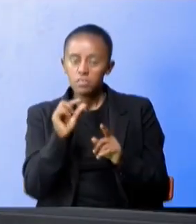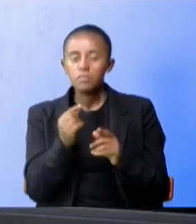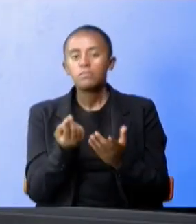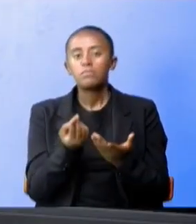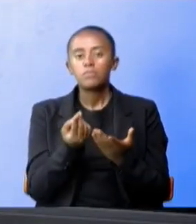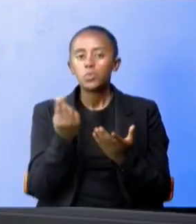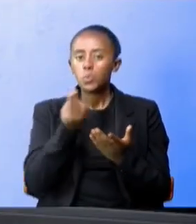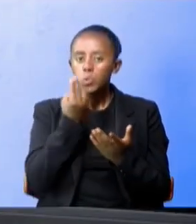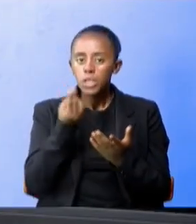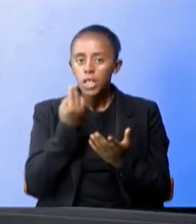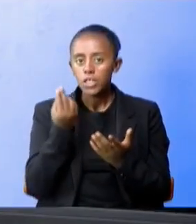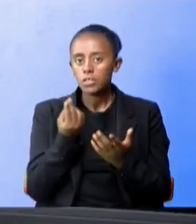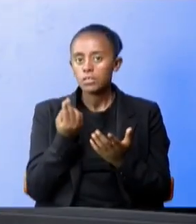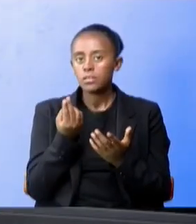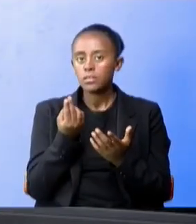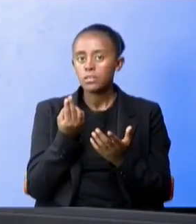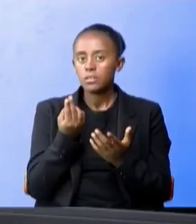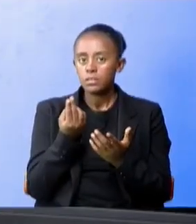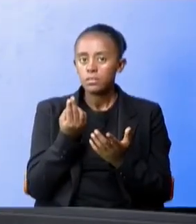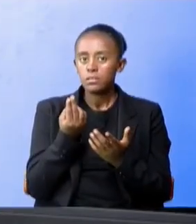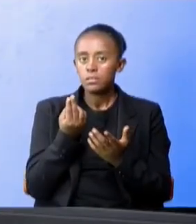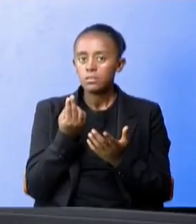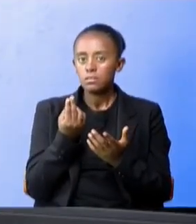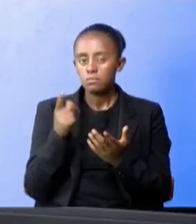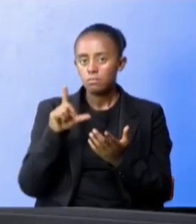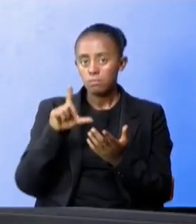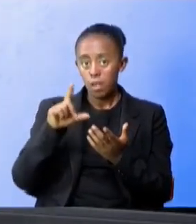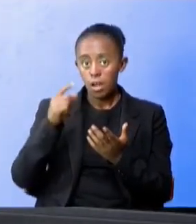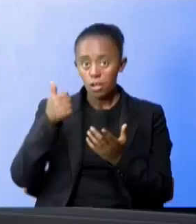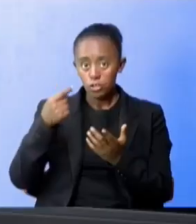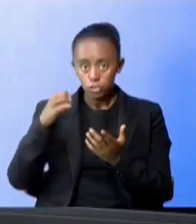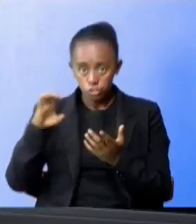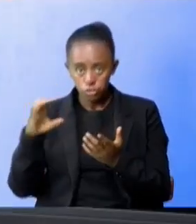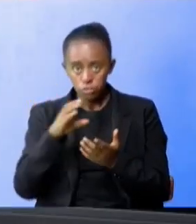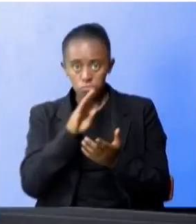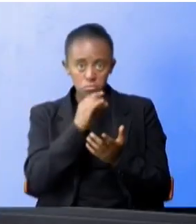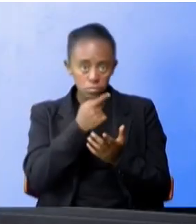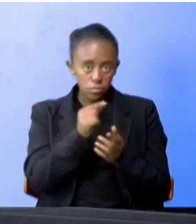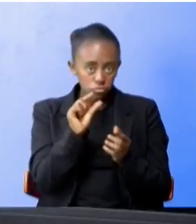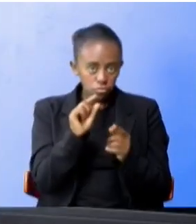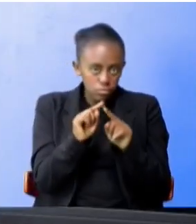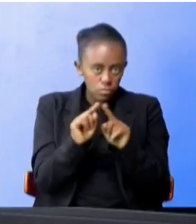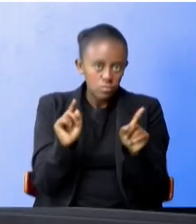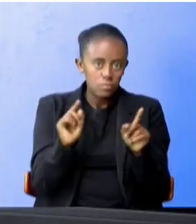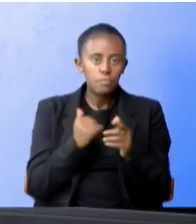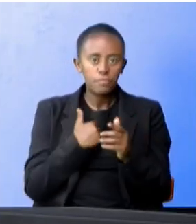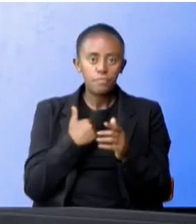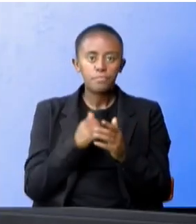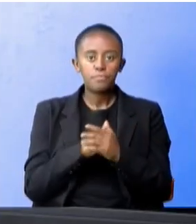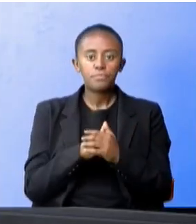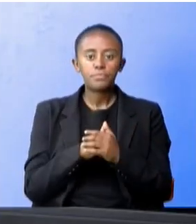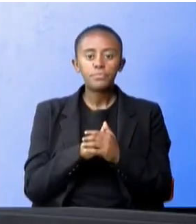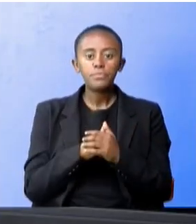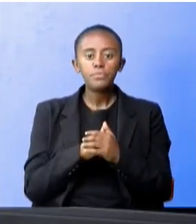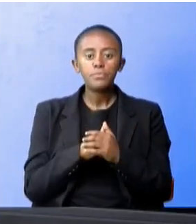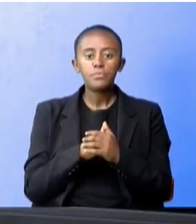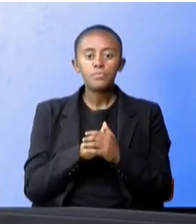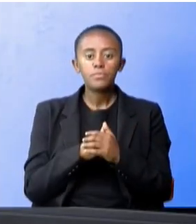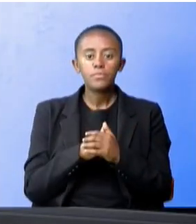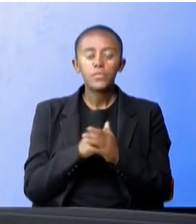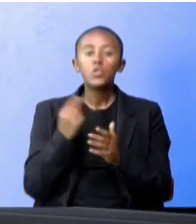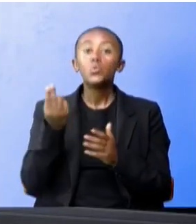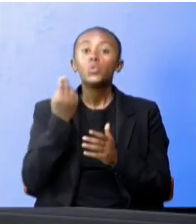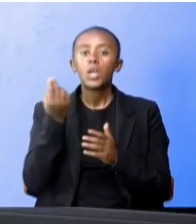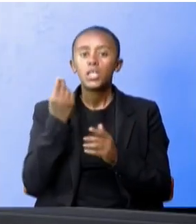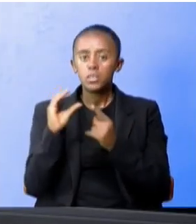usage, so slight difference in meaning, or in this case, instead of meaning, usage.